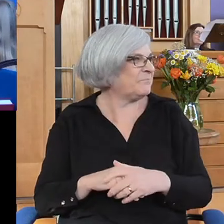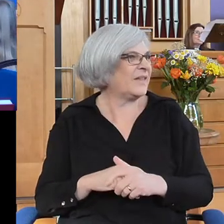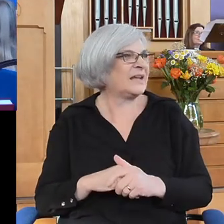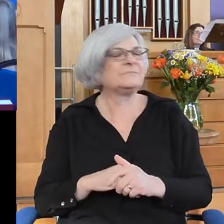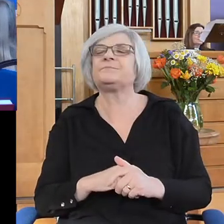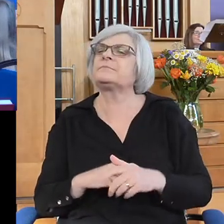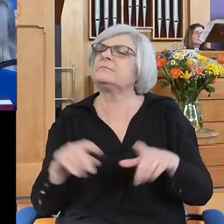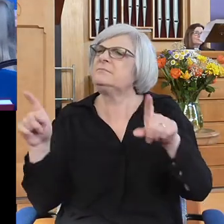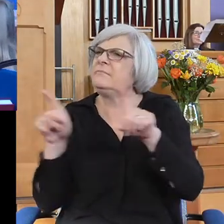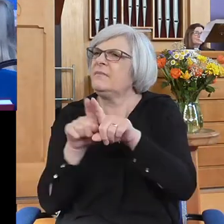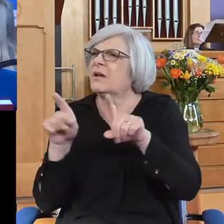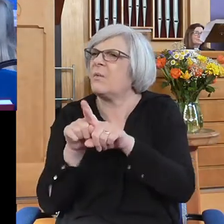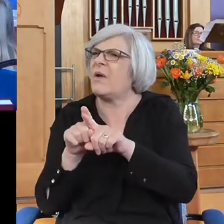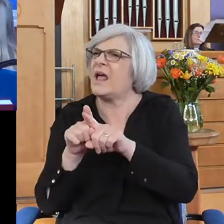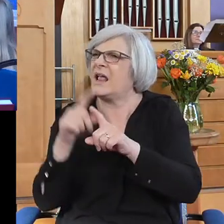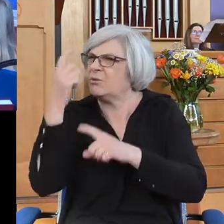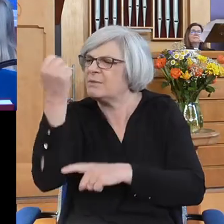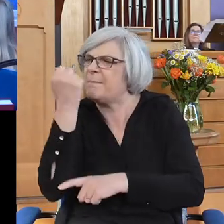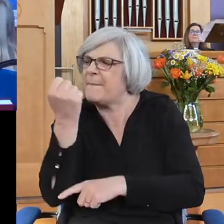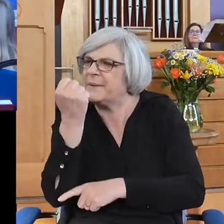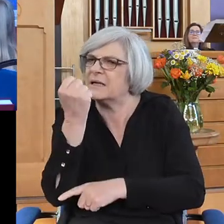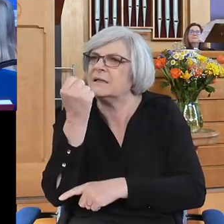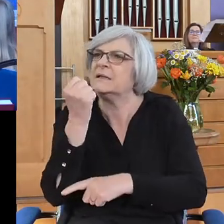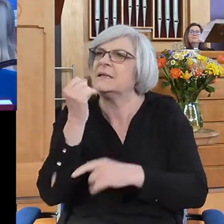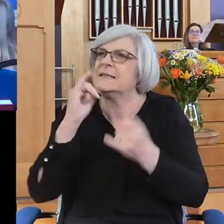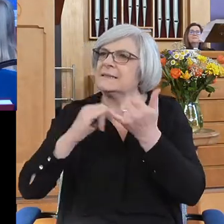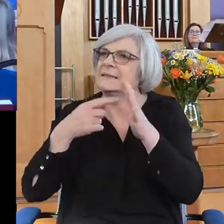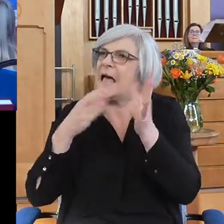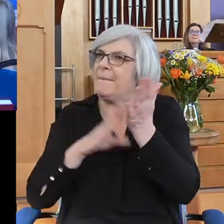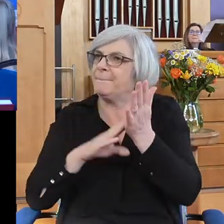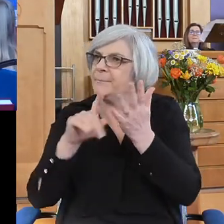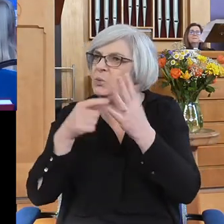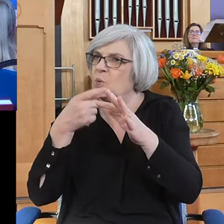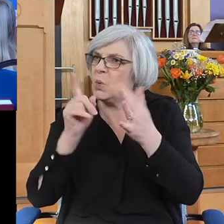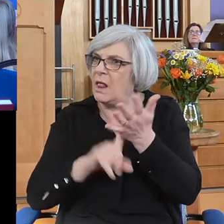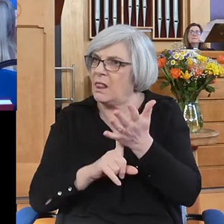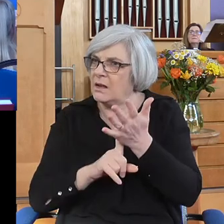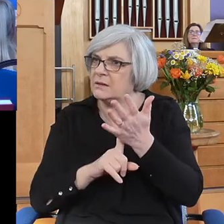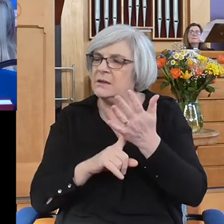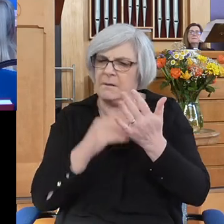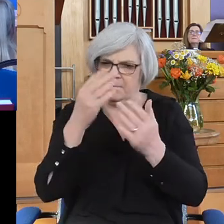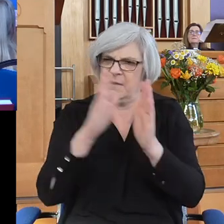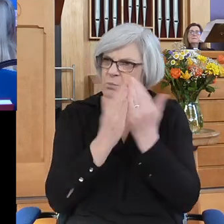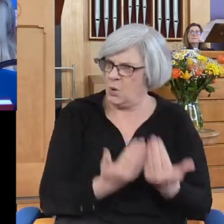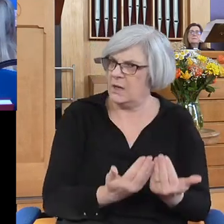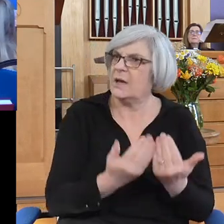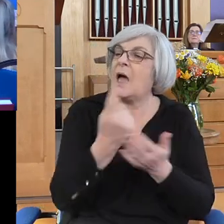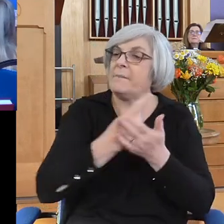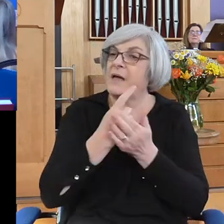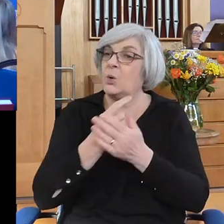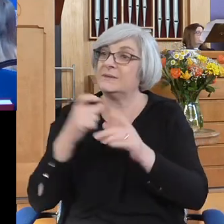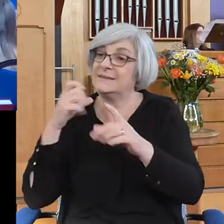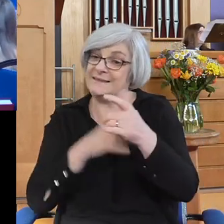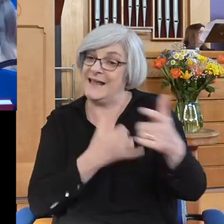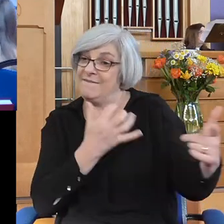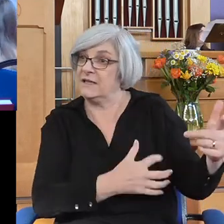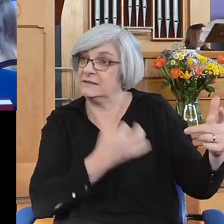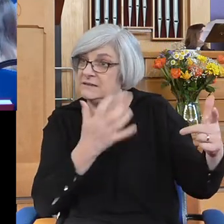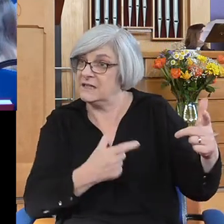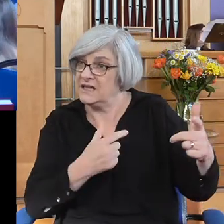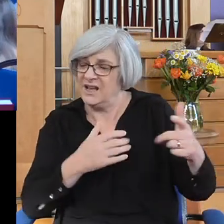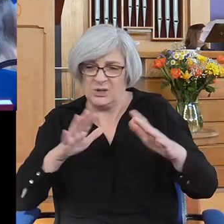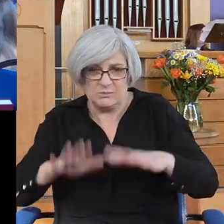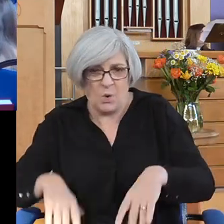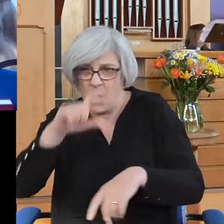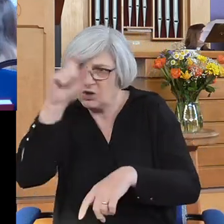It also reminds us from the book of Samuel about David, who was just a little shepherd boy who took on